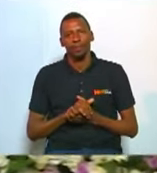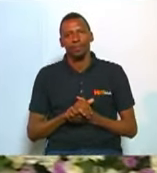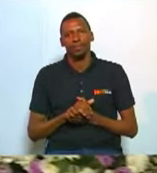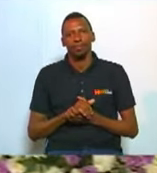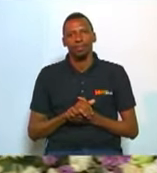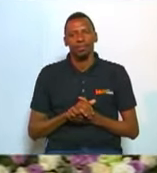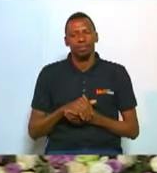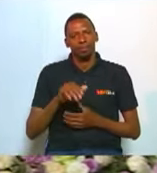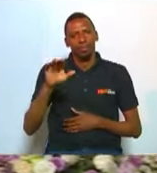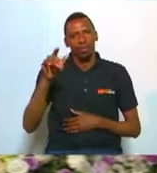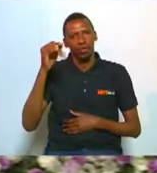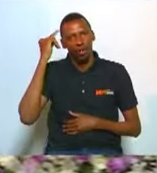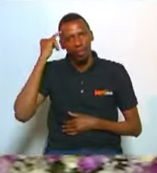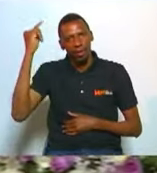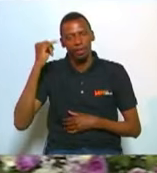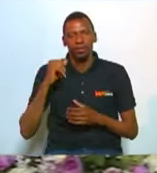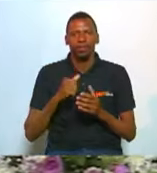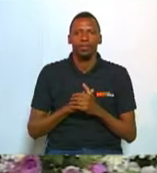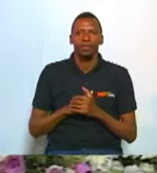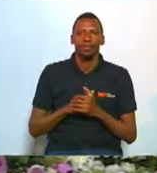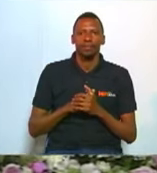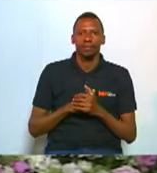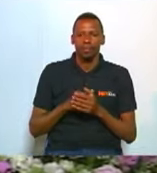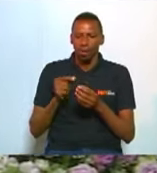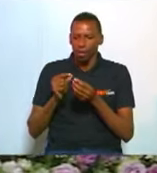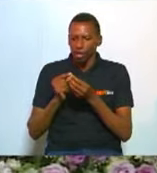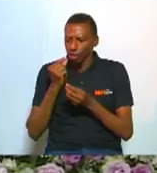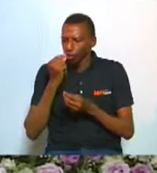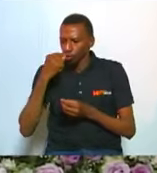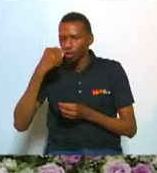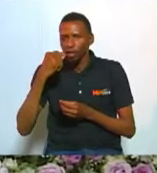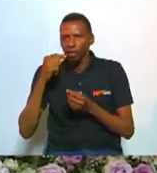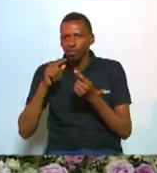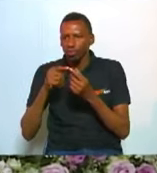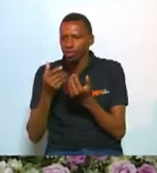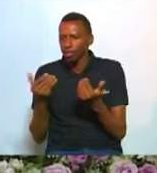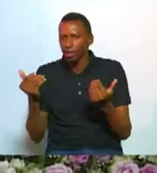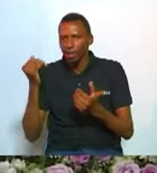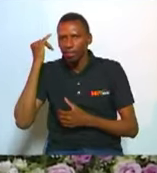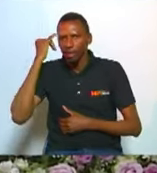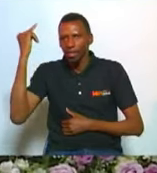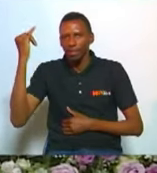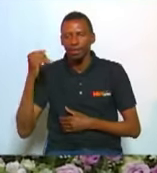Just imagine chocolate to children.